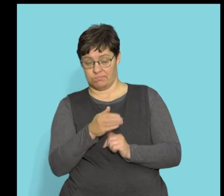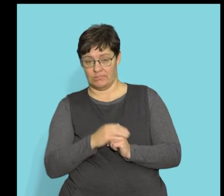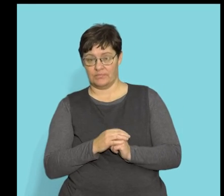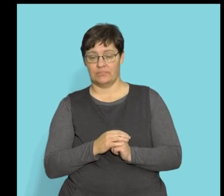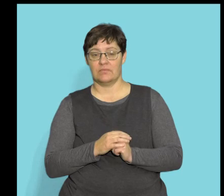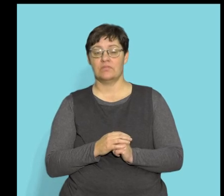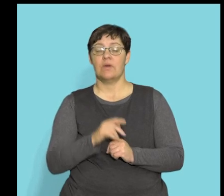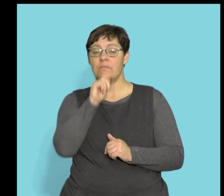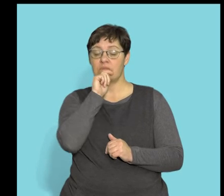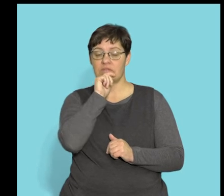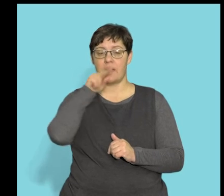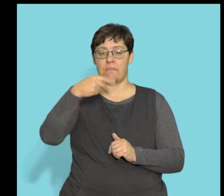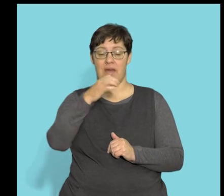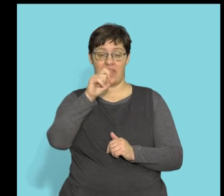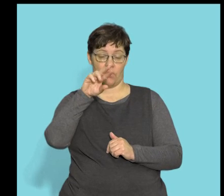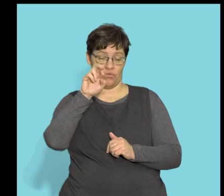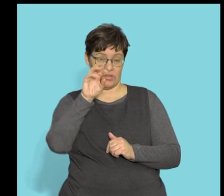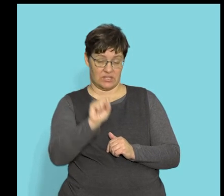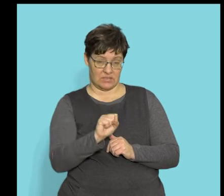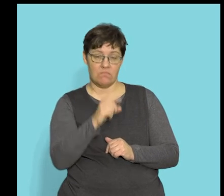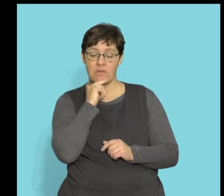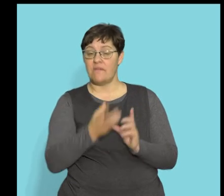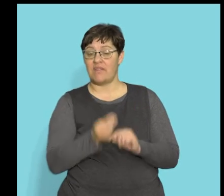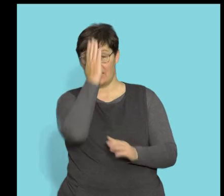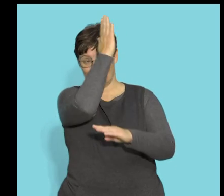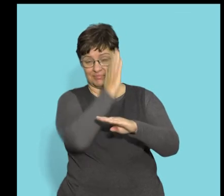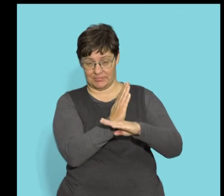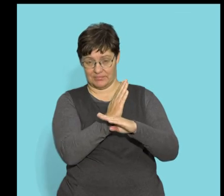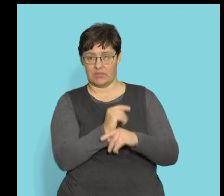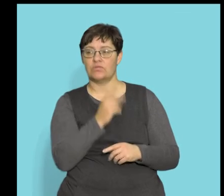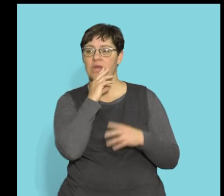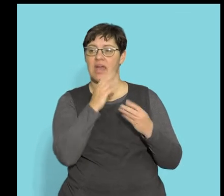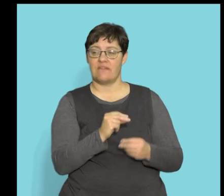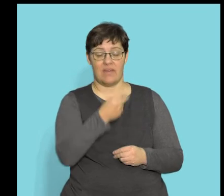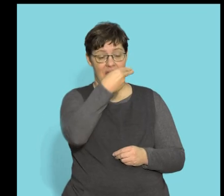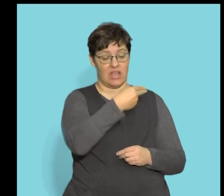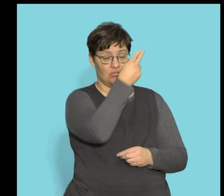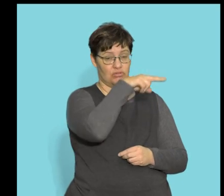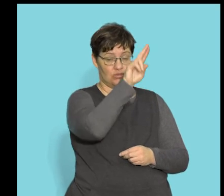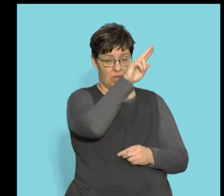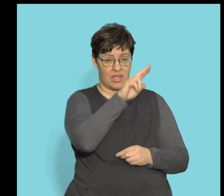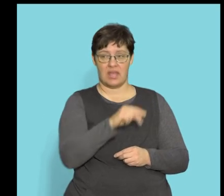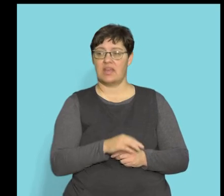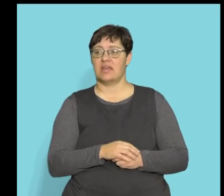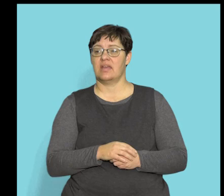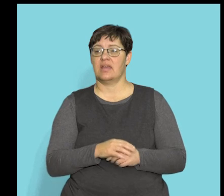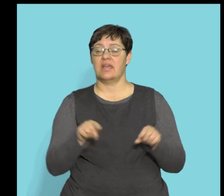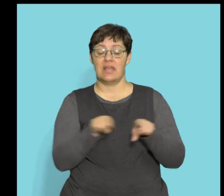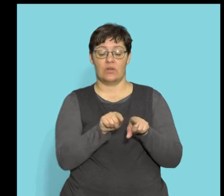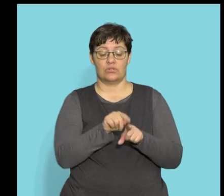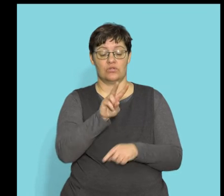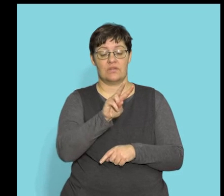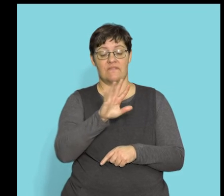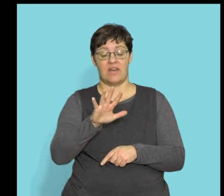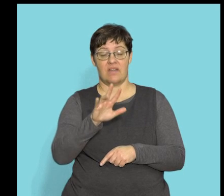perpendicular height. So the perpendicular height squared will be equal to the hypotenuse squared minus the radius squared.